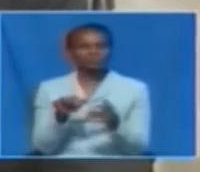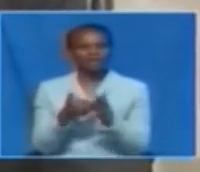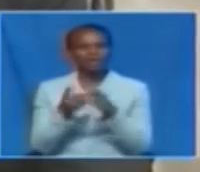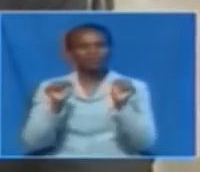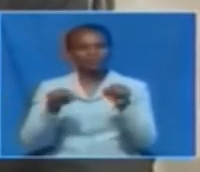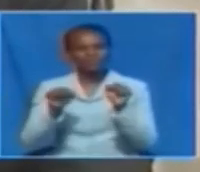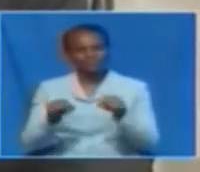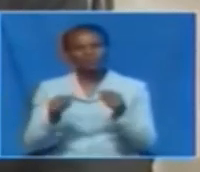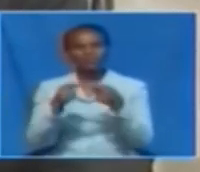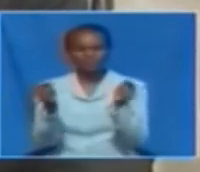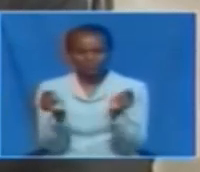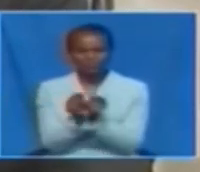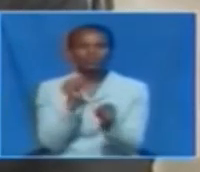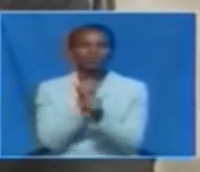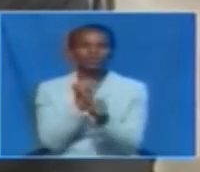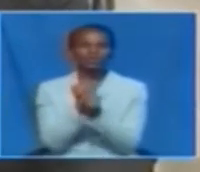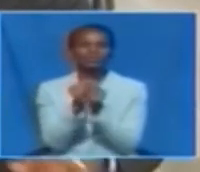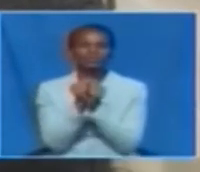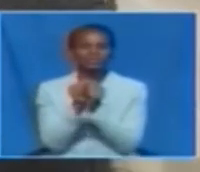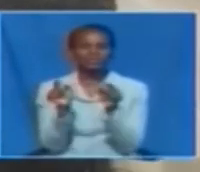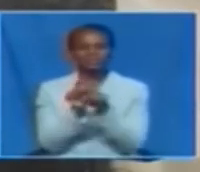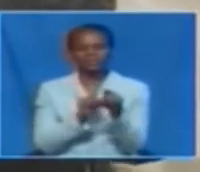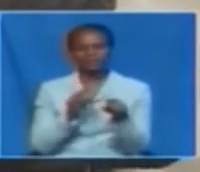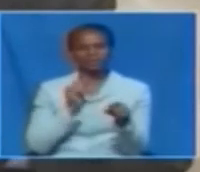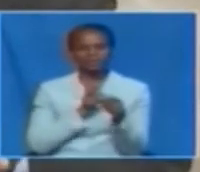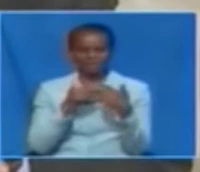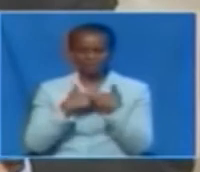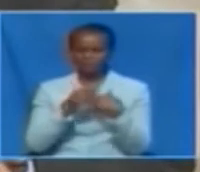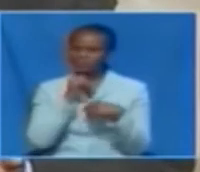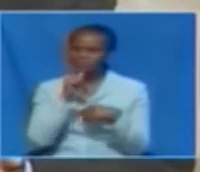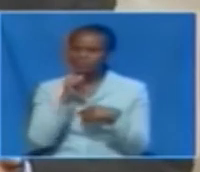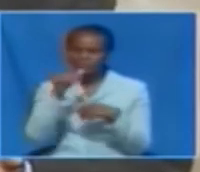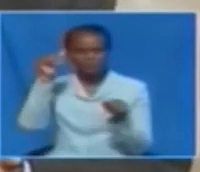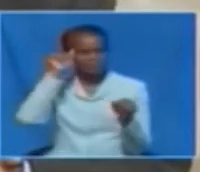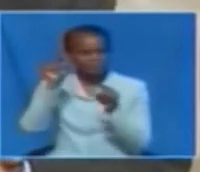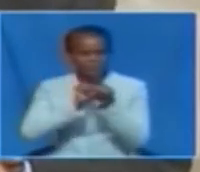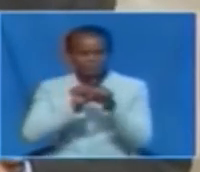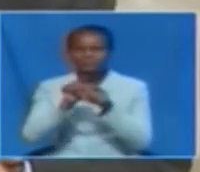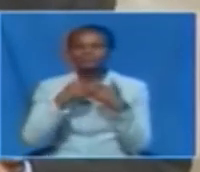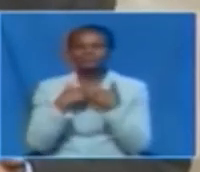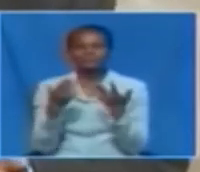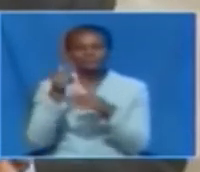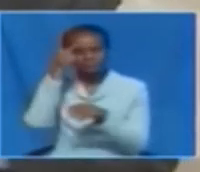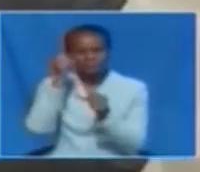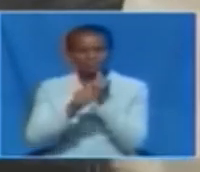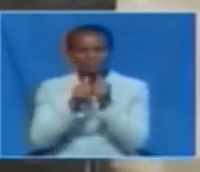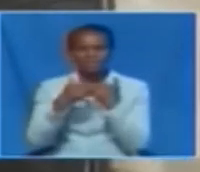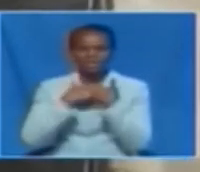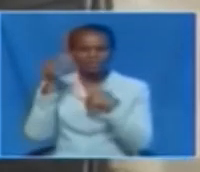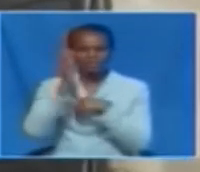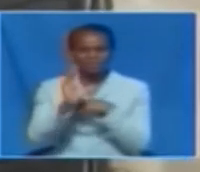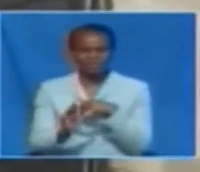of an alliance. And we have not made substantive progress on that issue because it has never